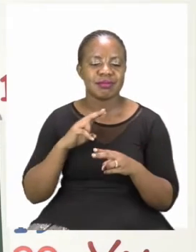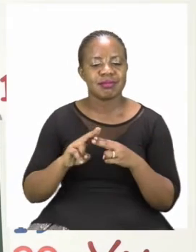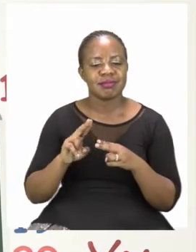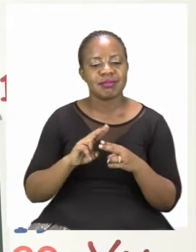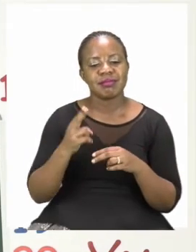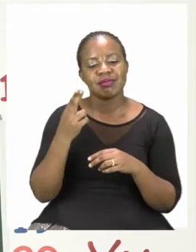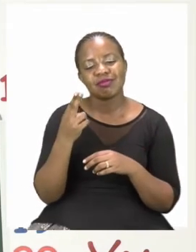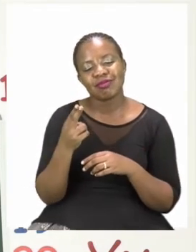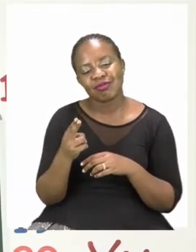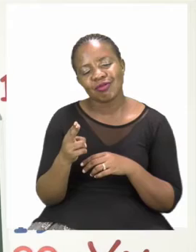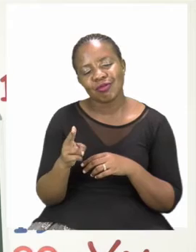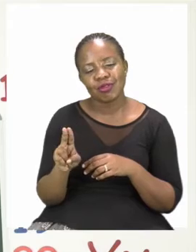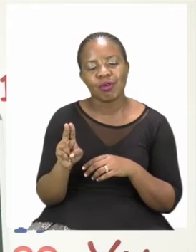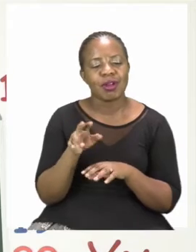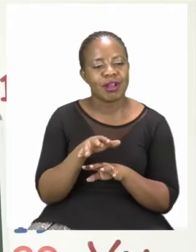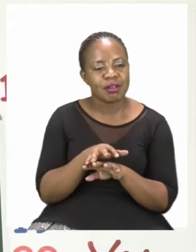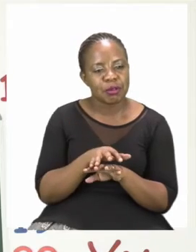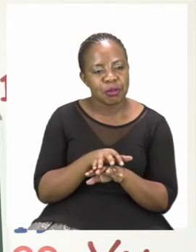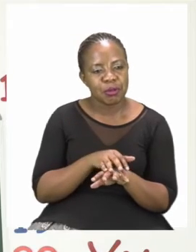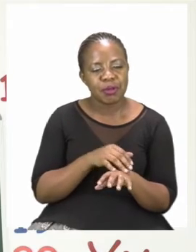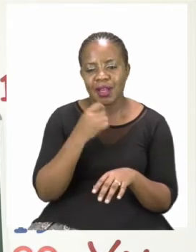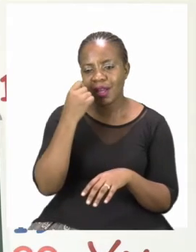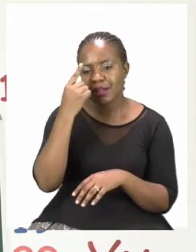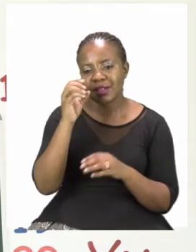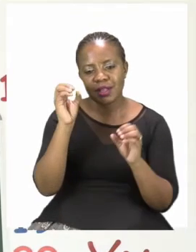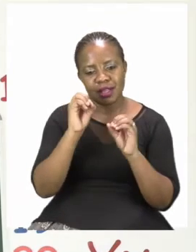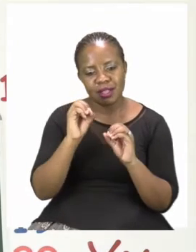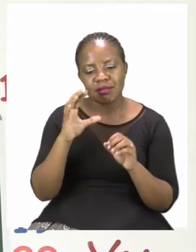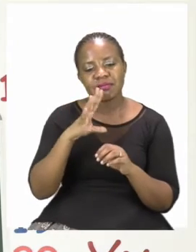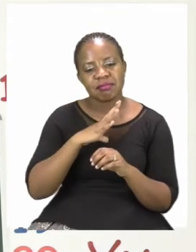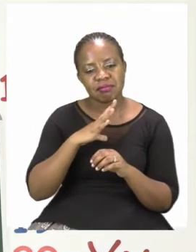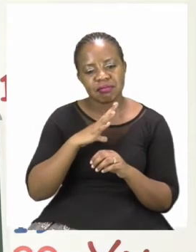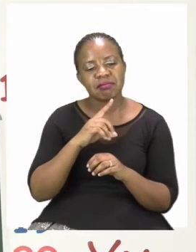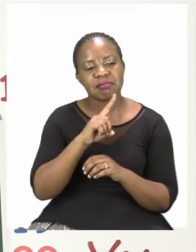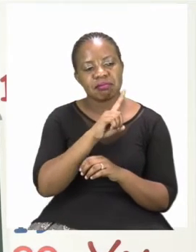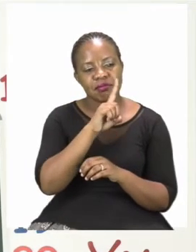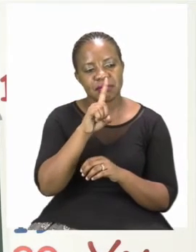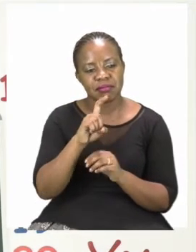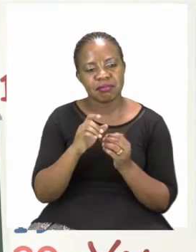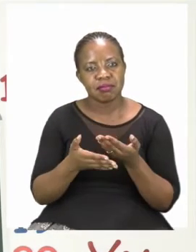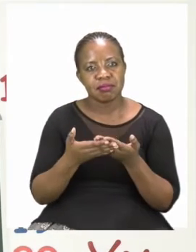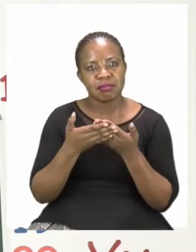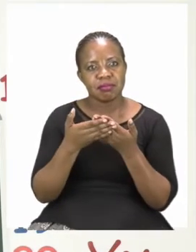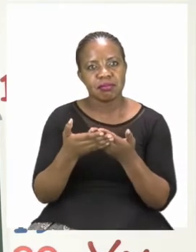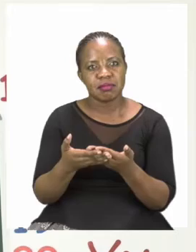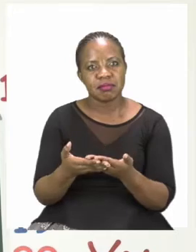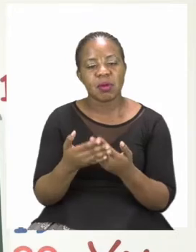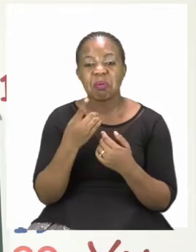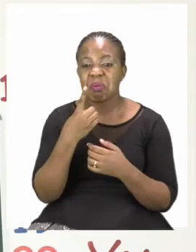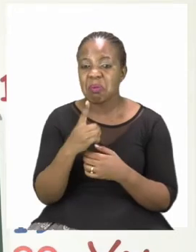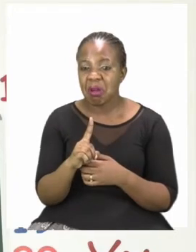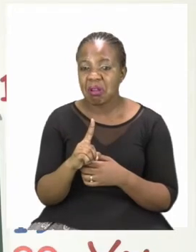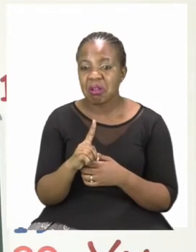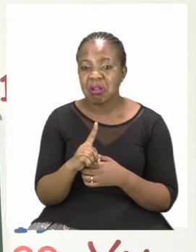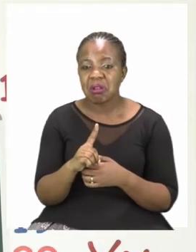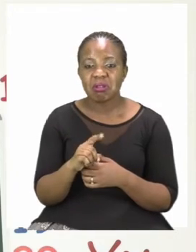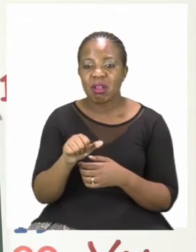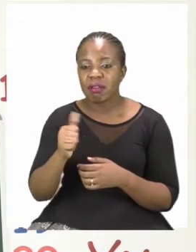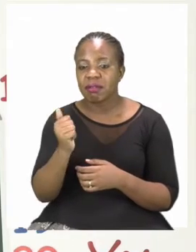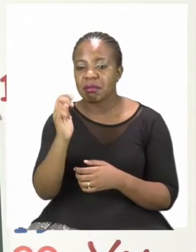it for ready to use. But there is more. We are also available on